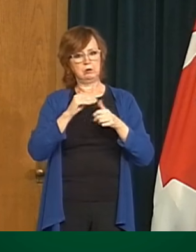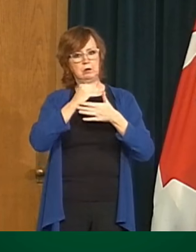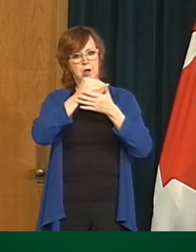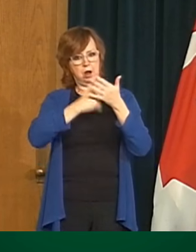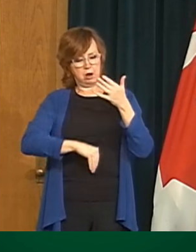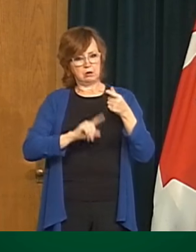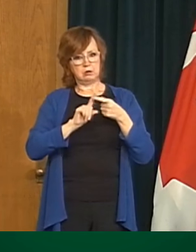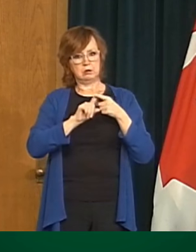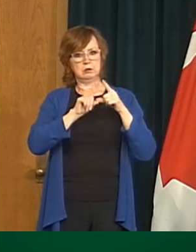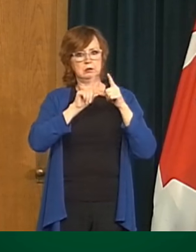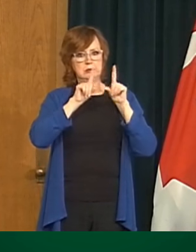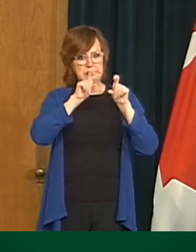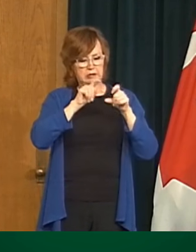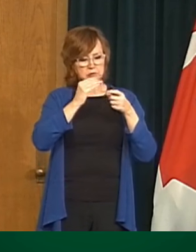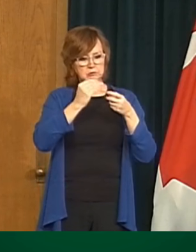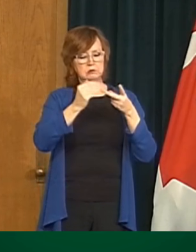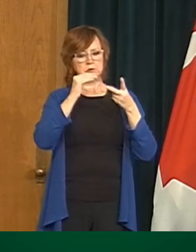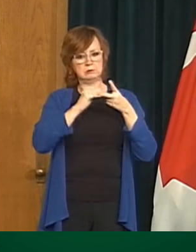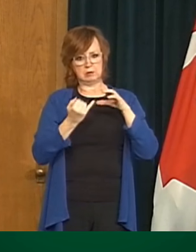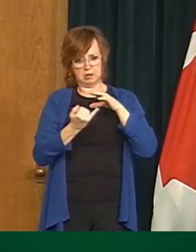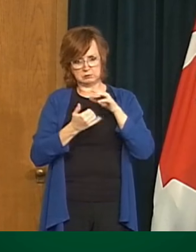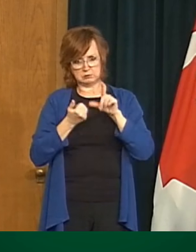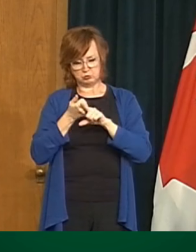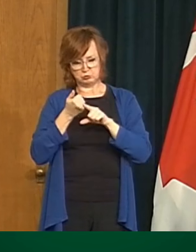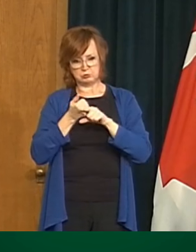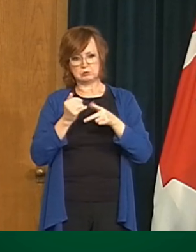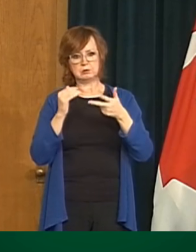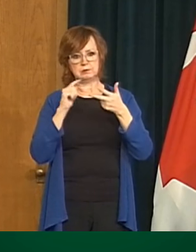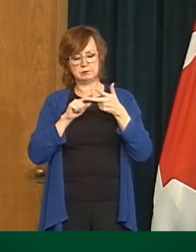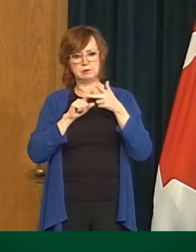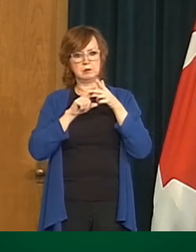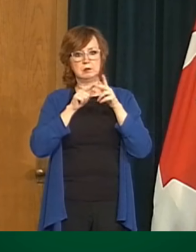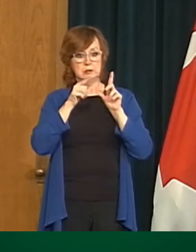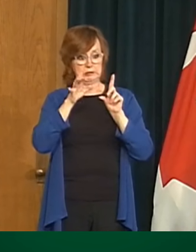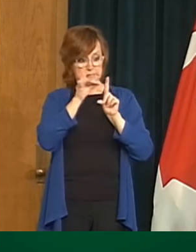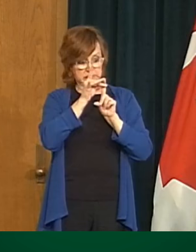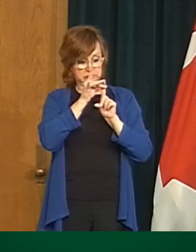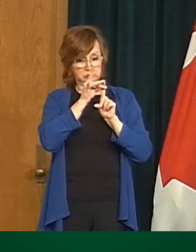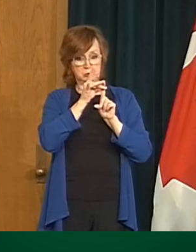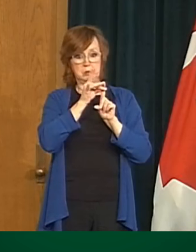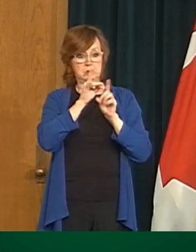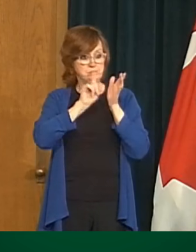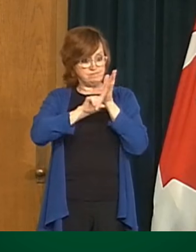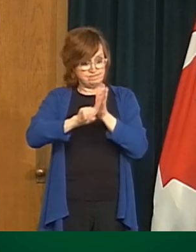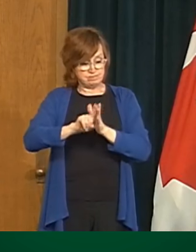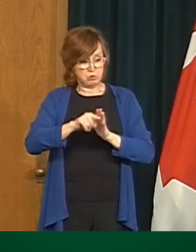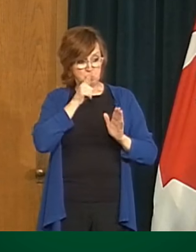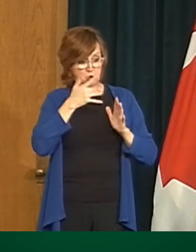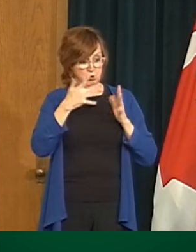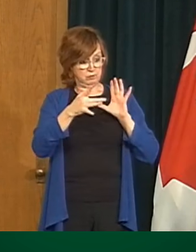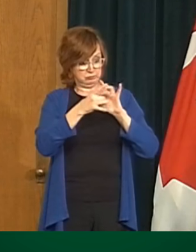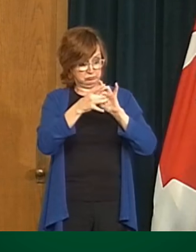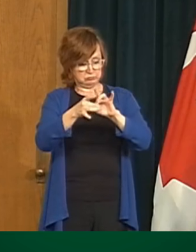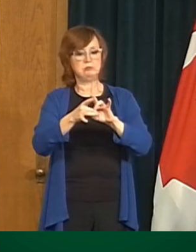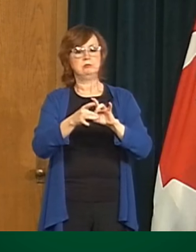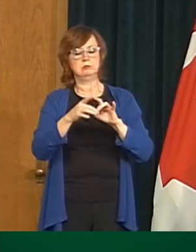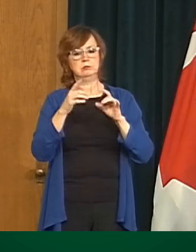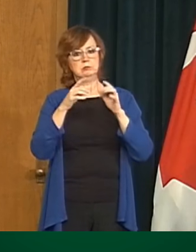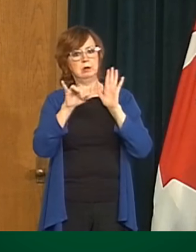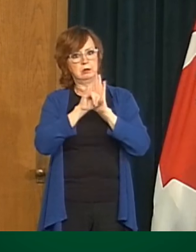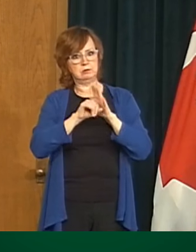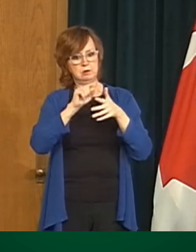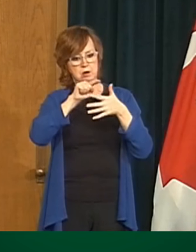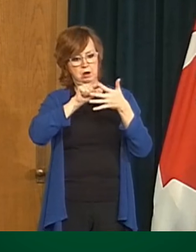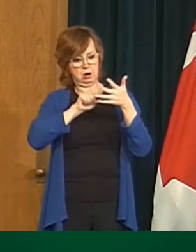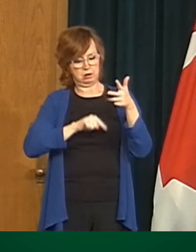the SHA, with the Public Safety Agency, and with our Northwestern communities to ensure that we have resources in